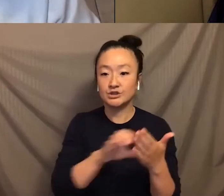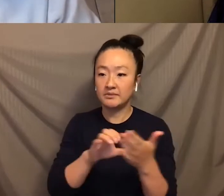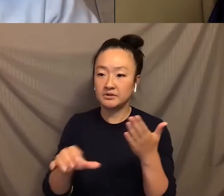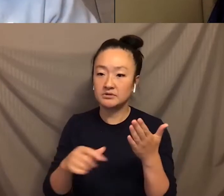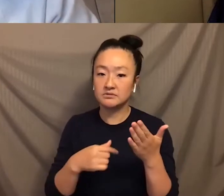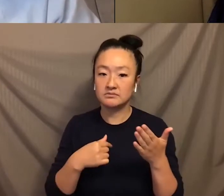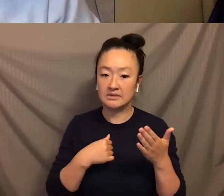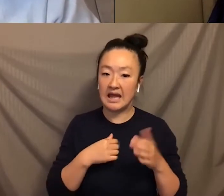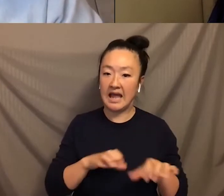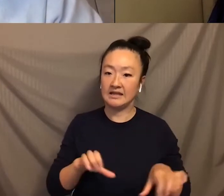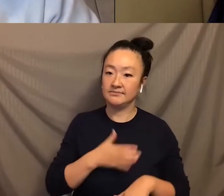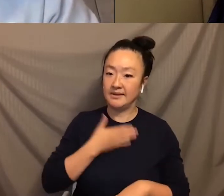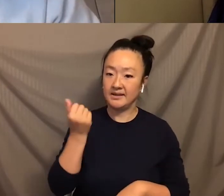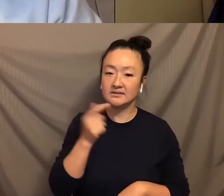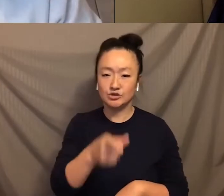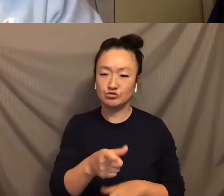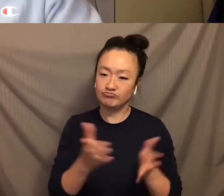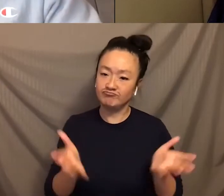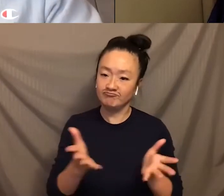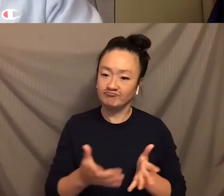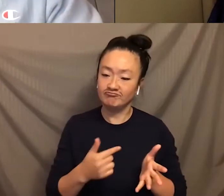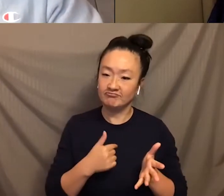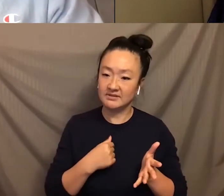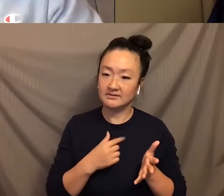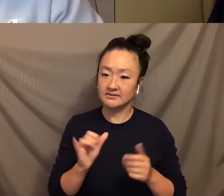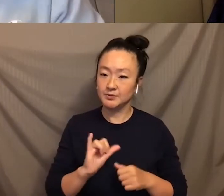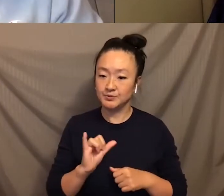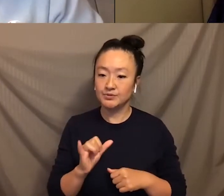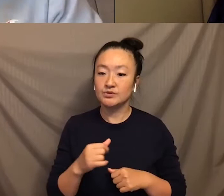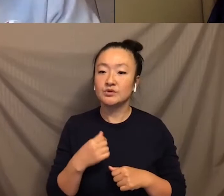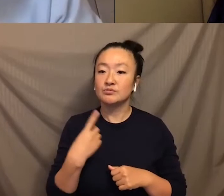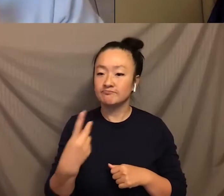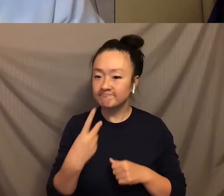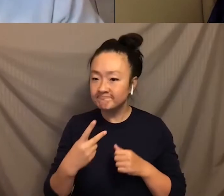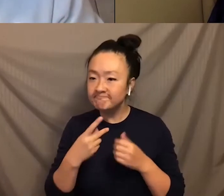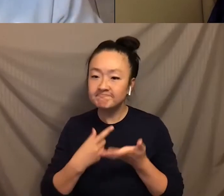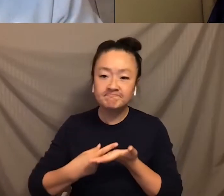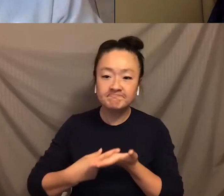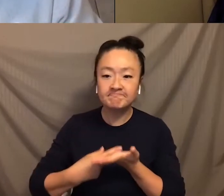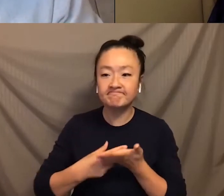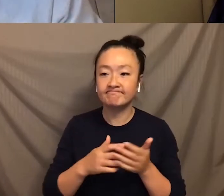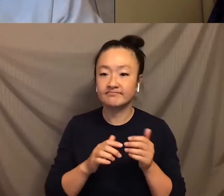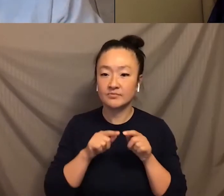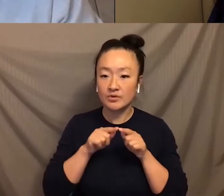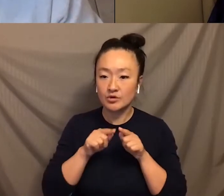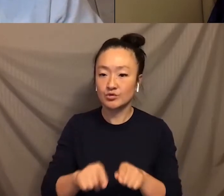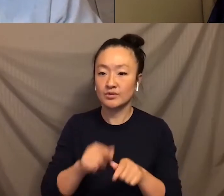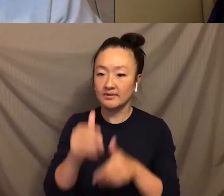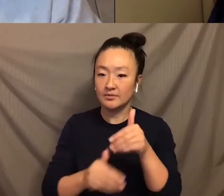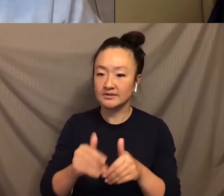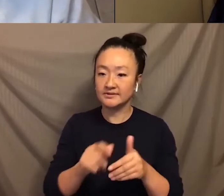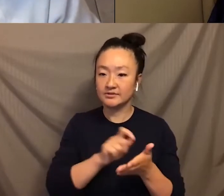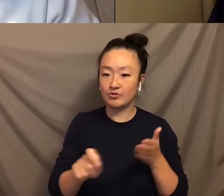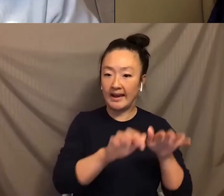you pushed me, Monique, to do this as well, as we were talking as I was writing this book, to really make sure